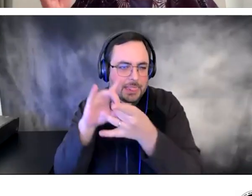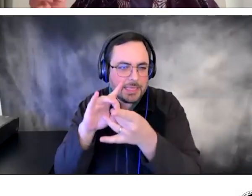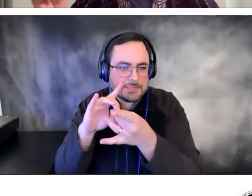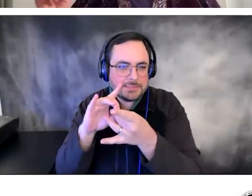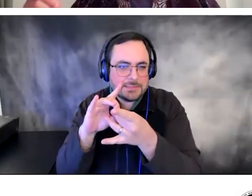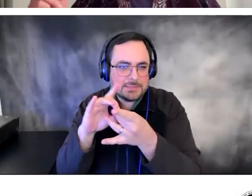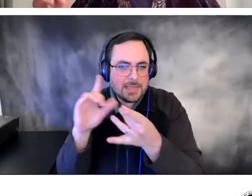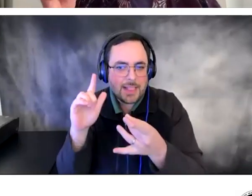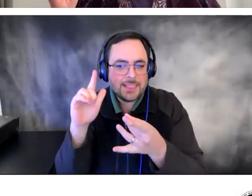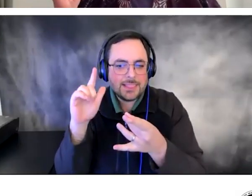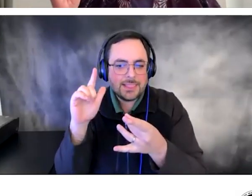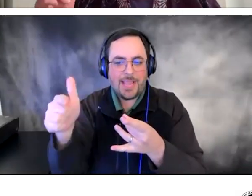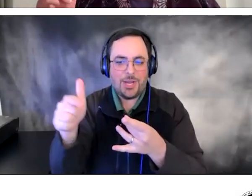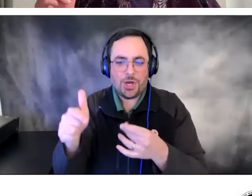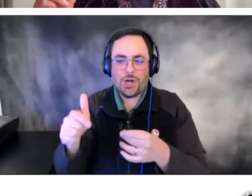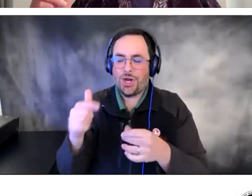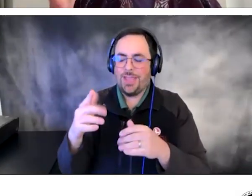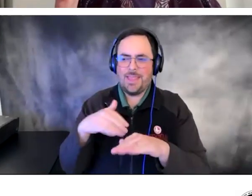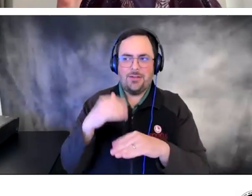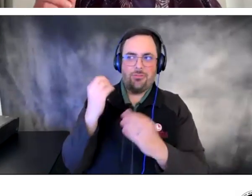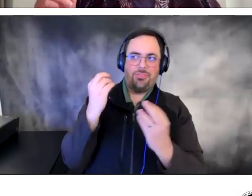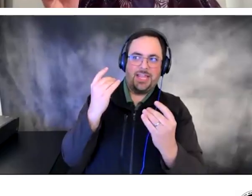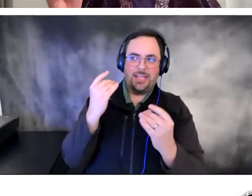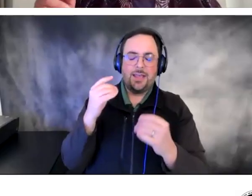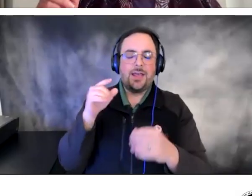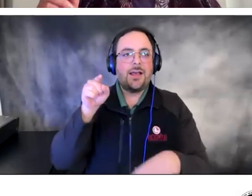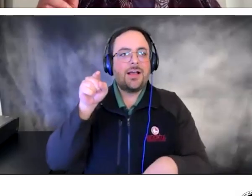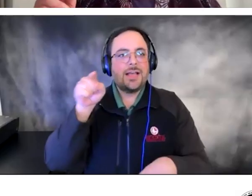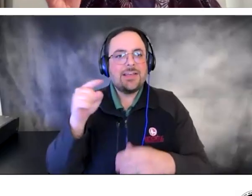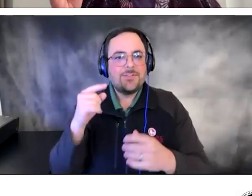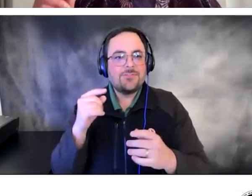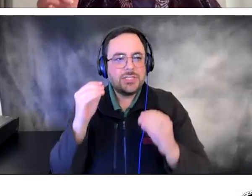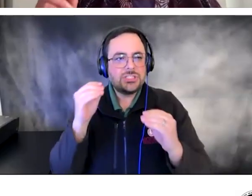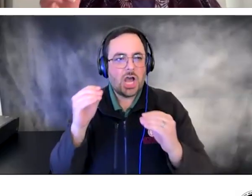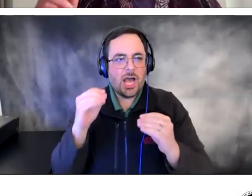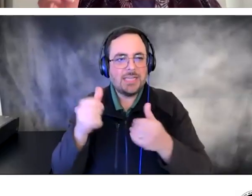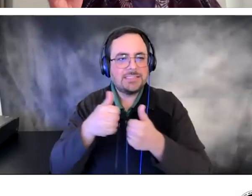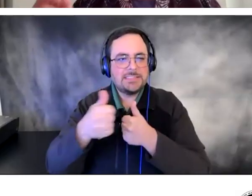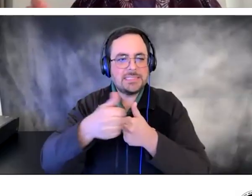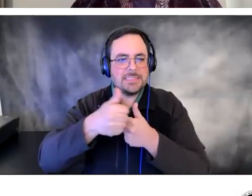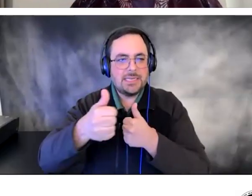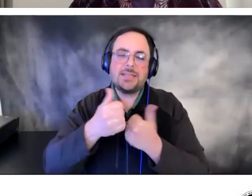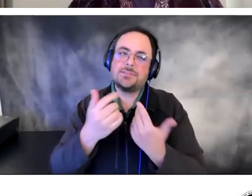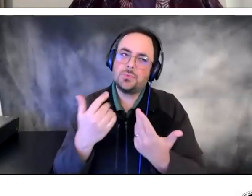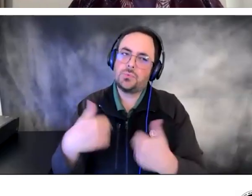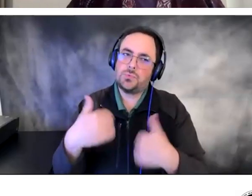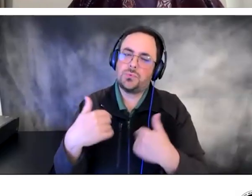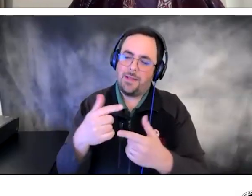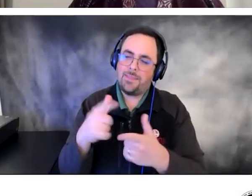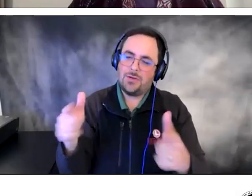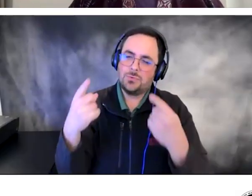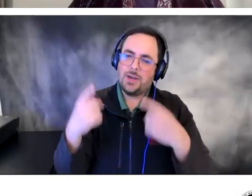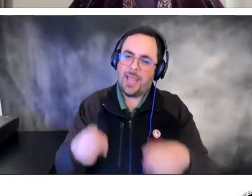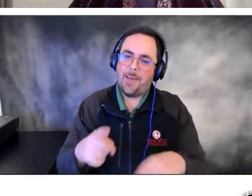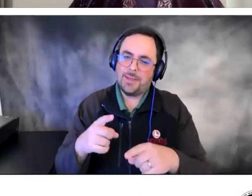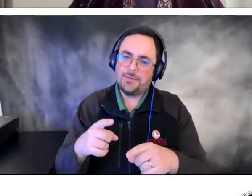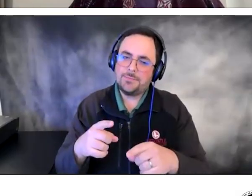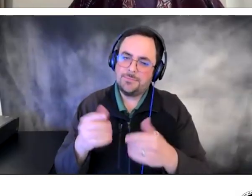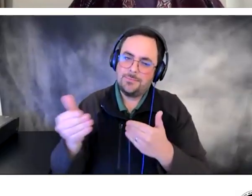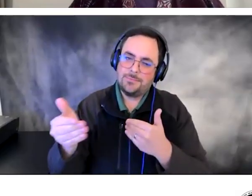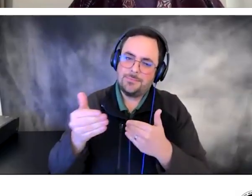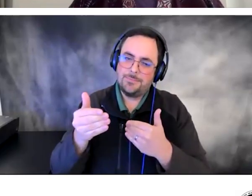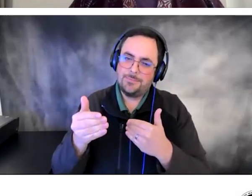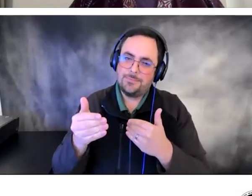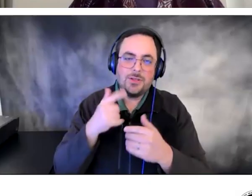that distancing piece is huge. If we taught to distancing, we would get more kids to language sooner. So